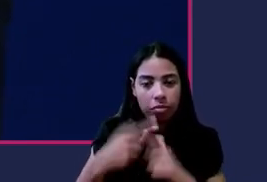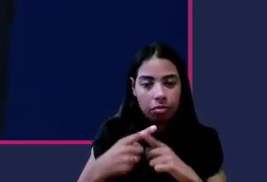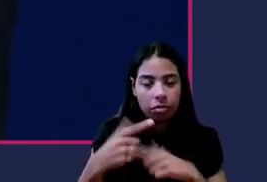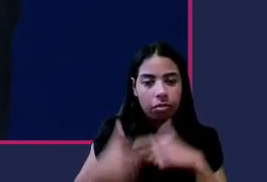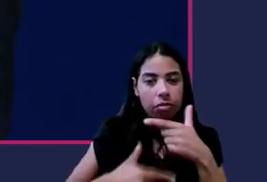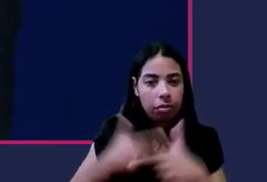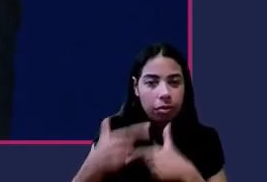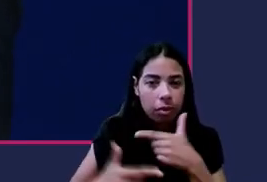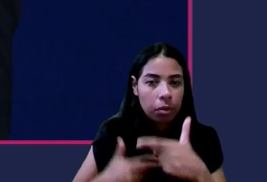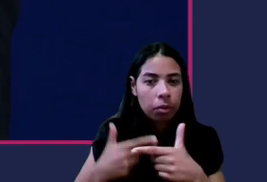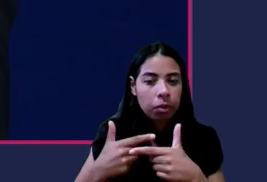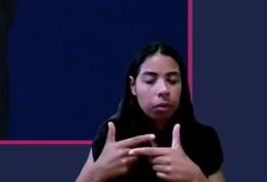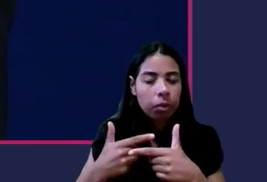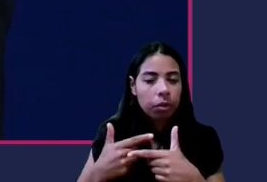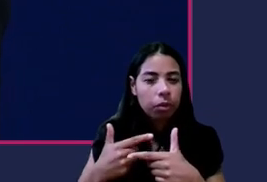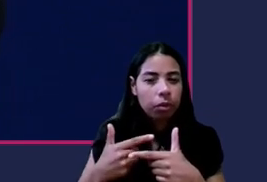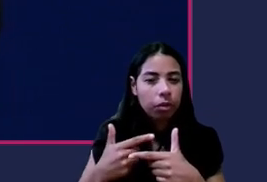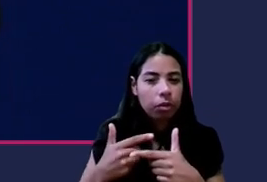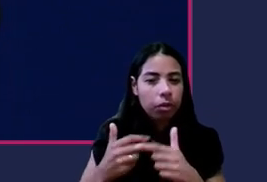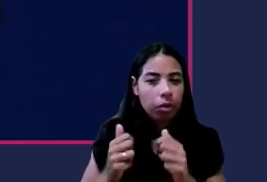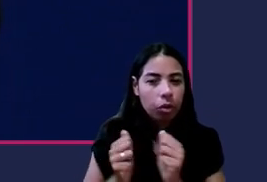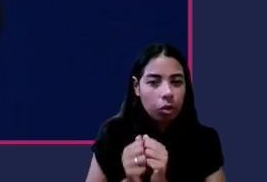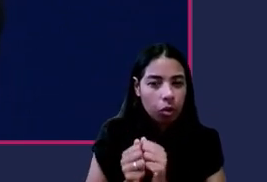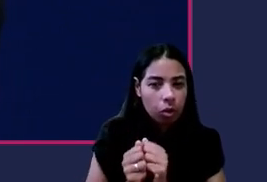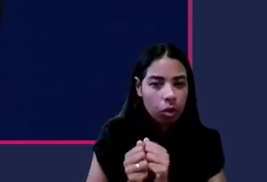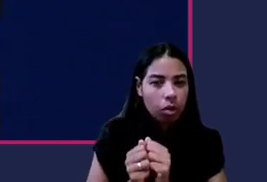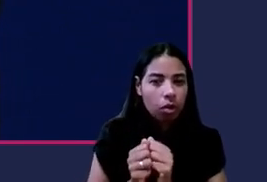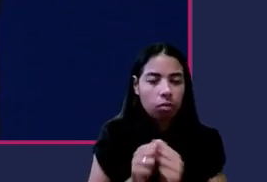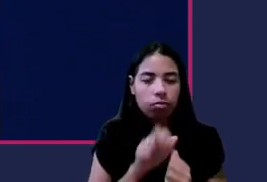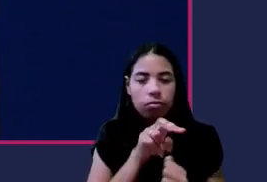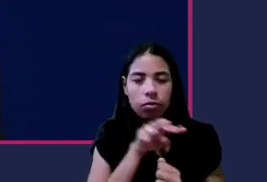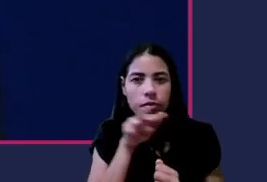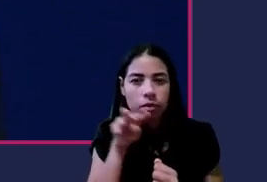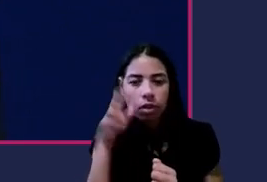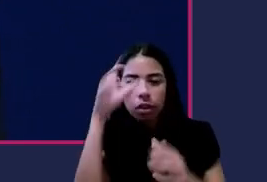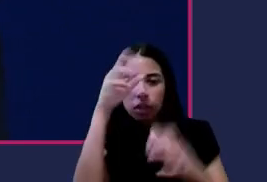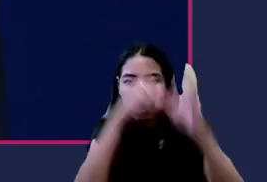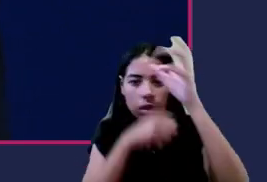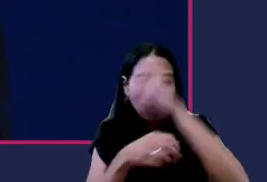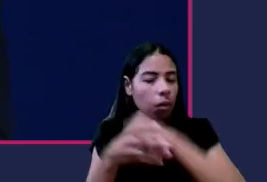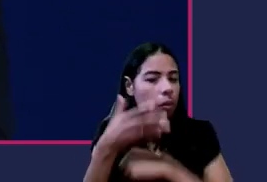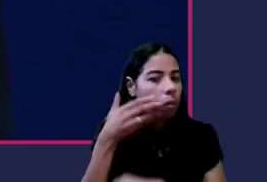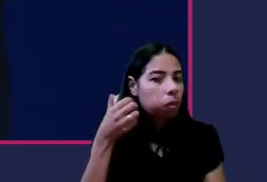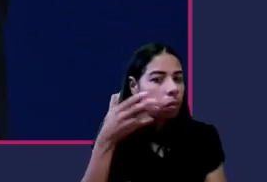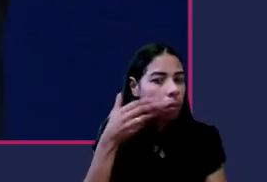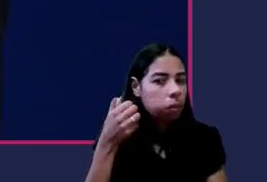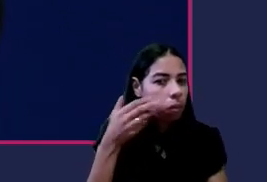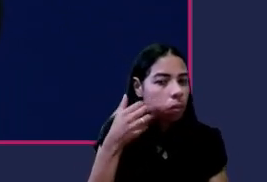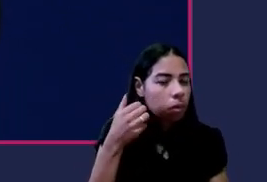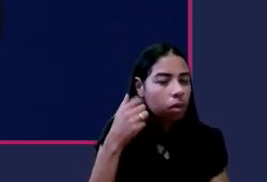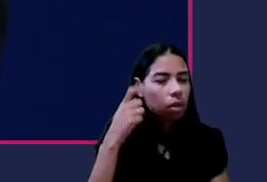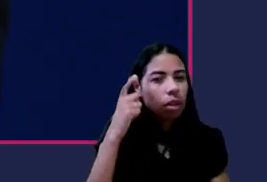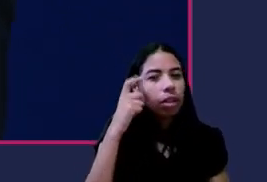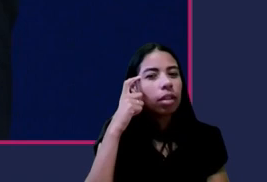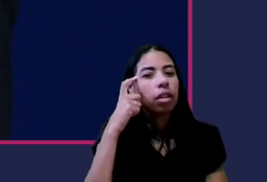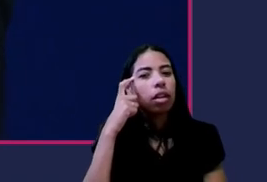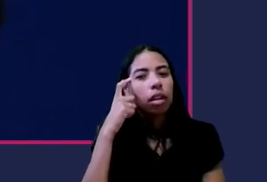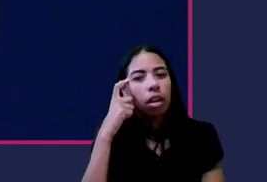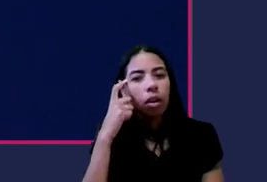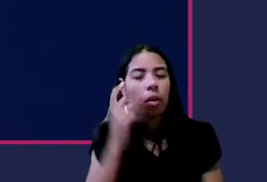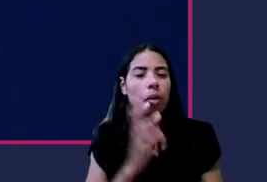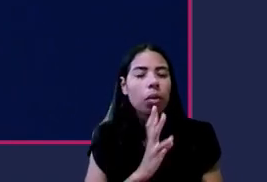I've been working alongside Lucia Amari here, and the more we learn about politics, the